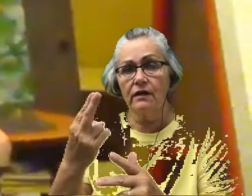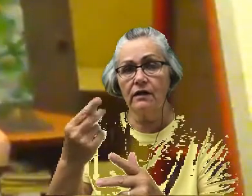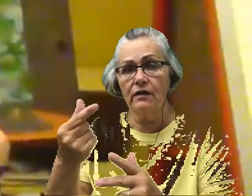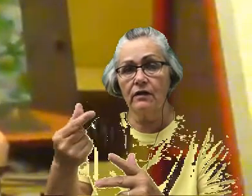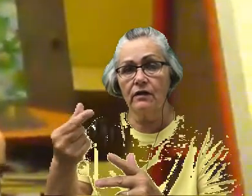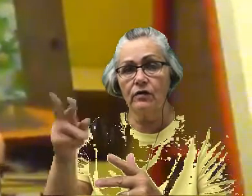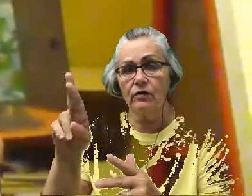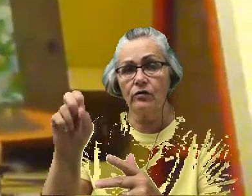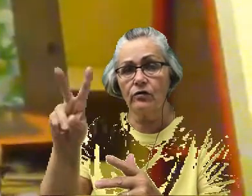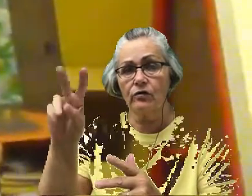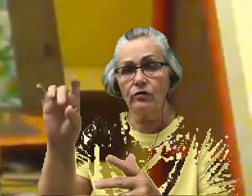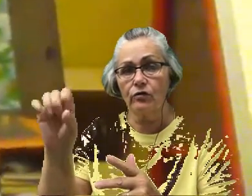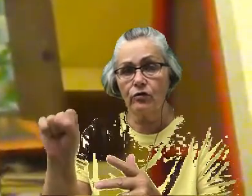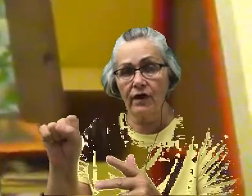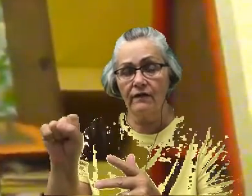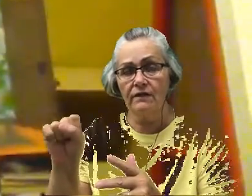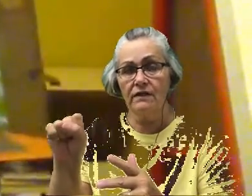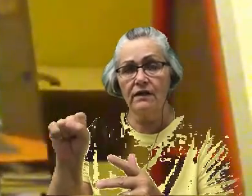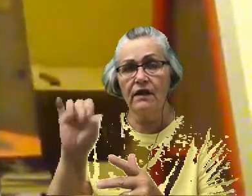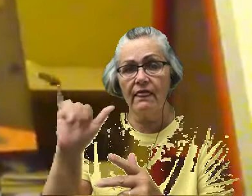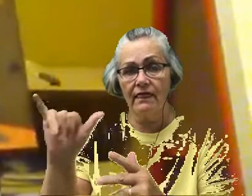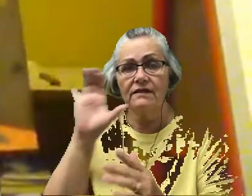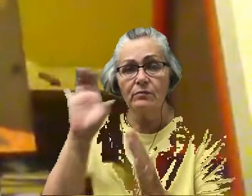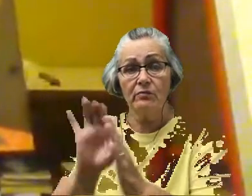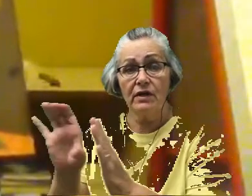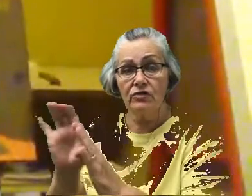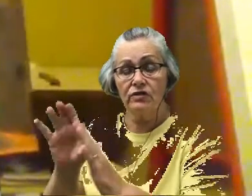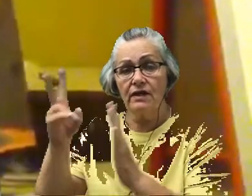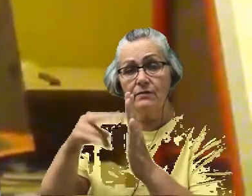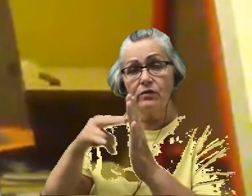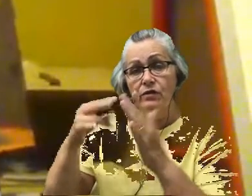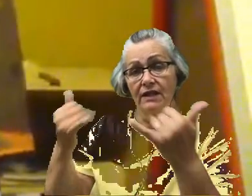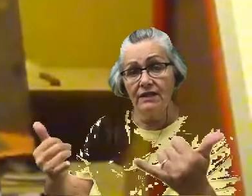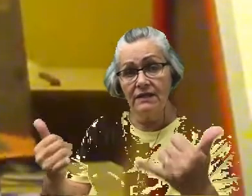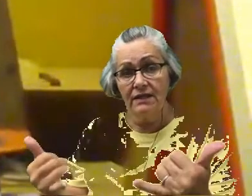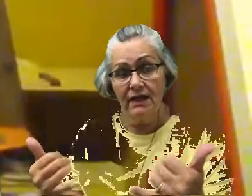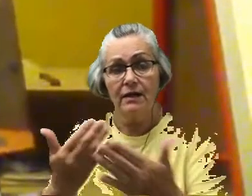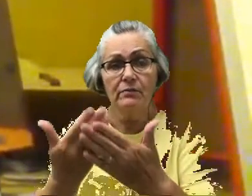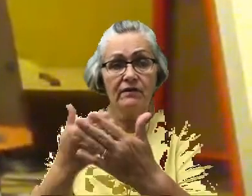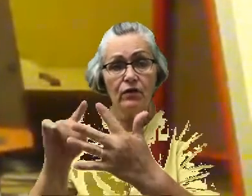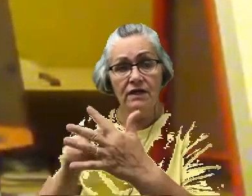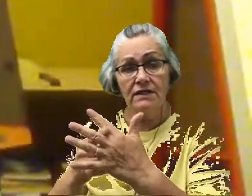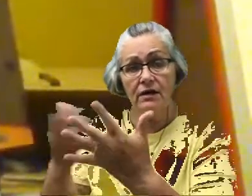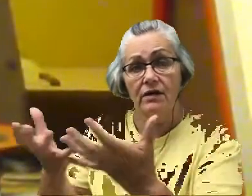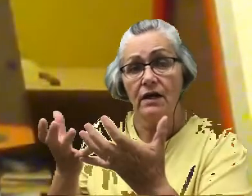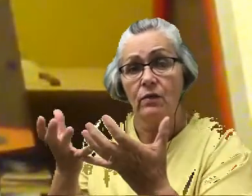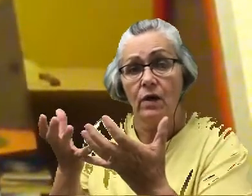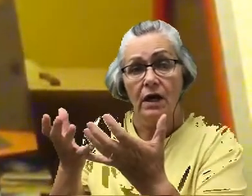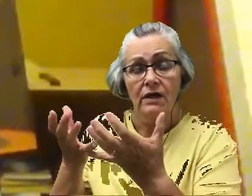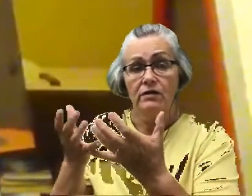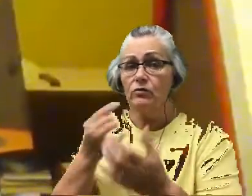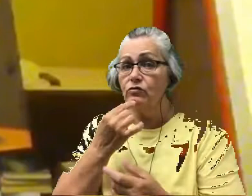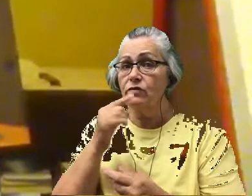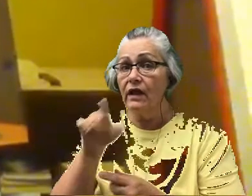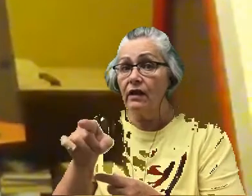illustrations are the pictures in the book. So I'm going to read this book to you today, but before I start, I want to tell you